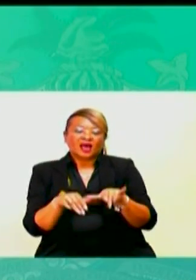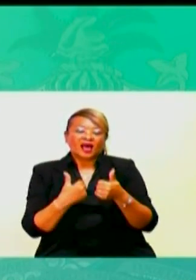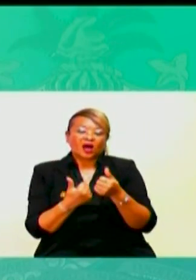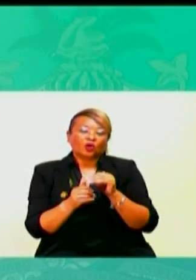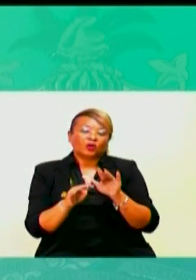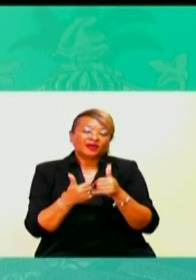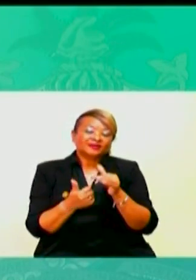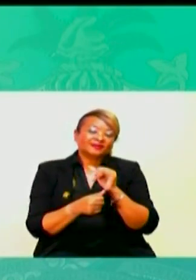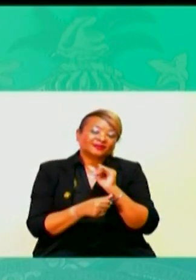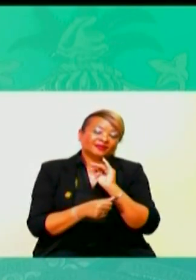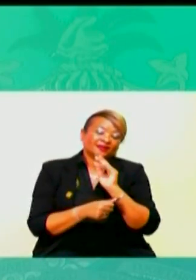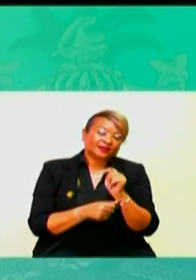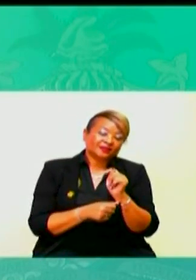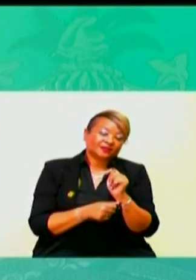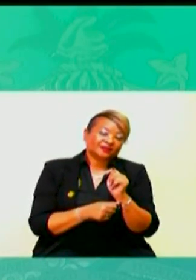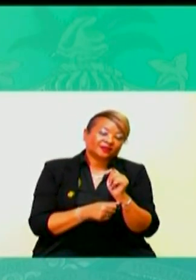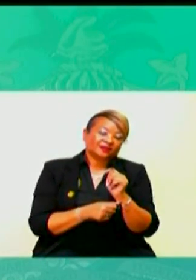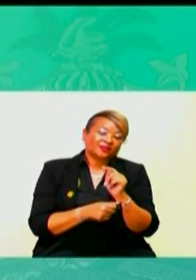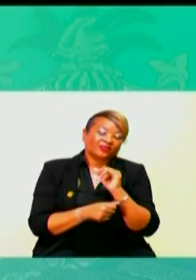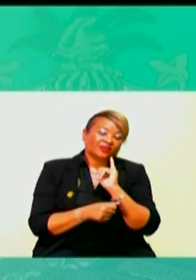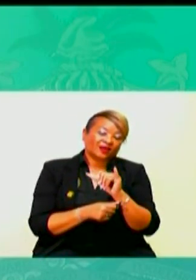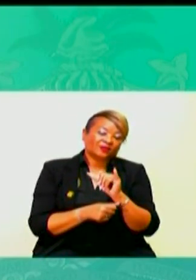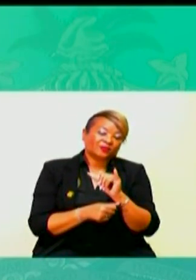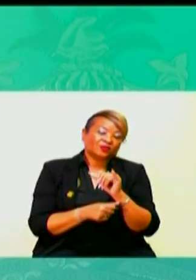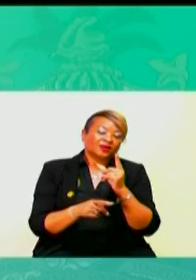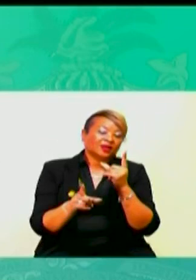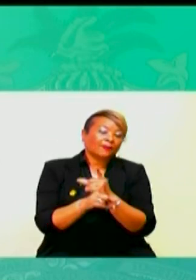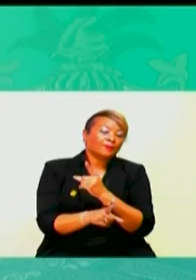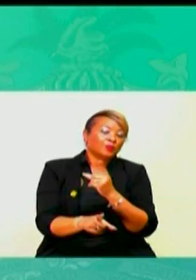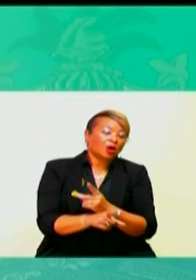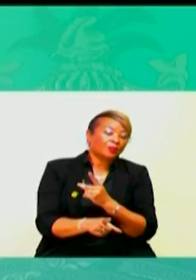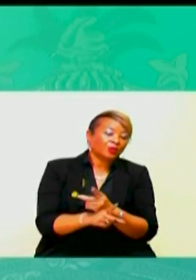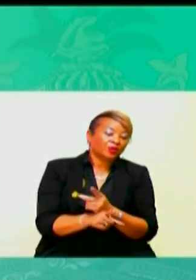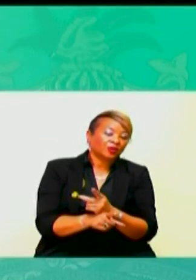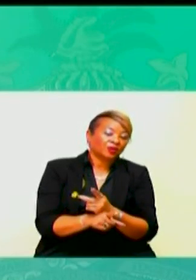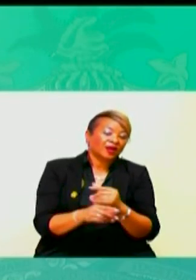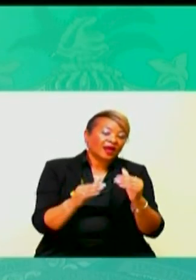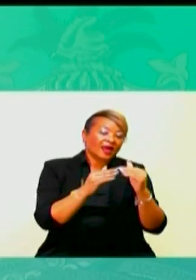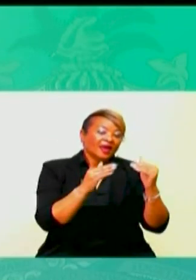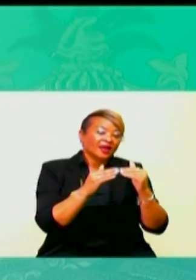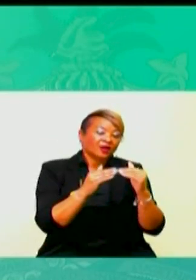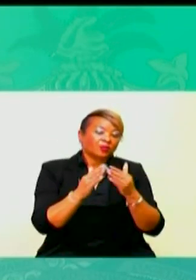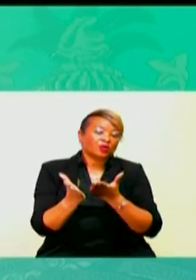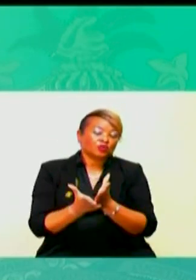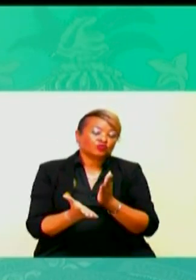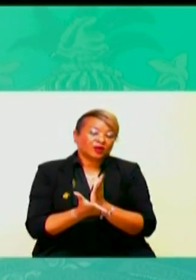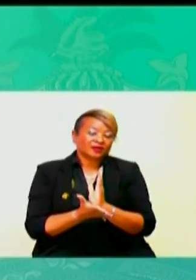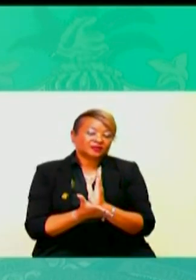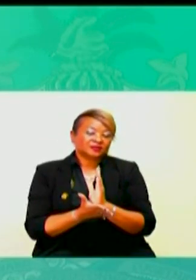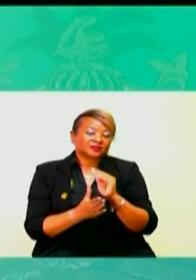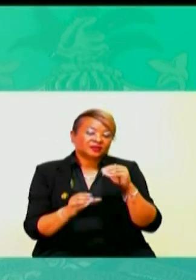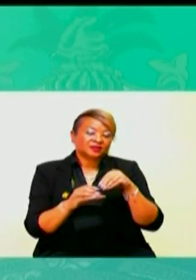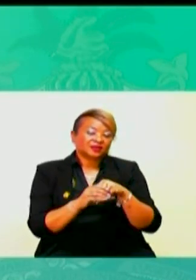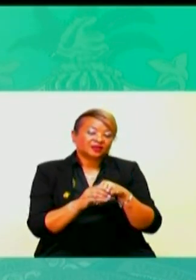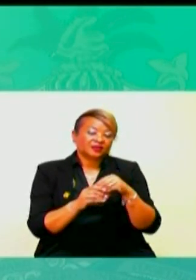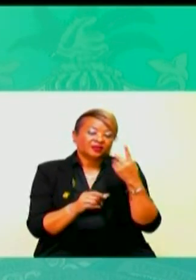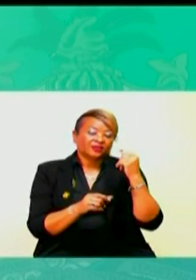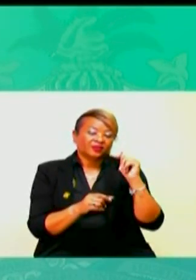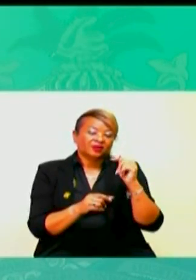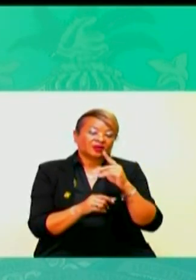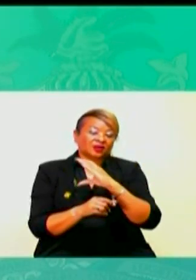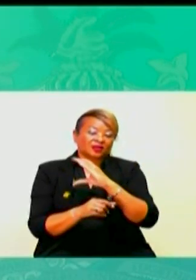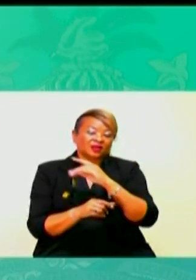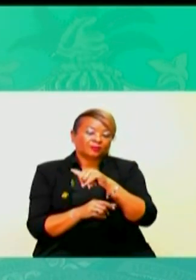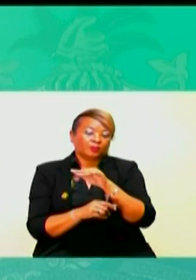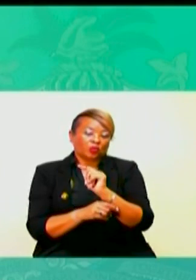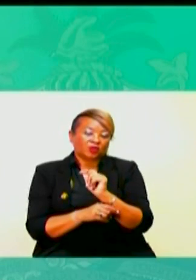it that we don't get a proper, equitable right in this container port that